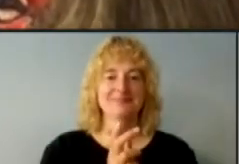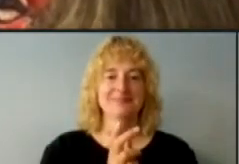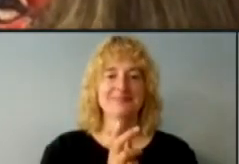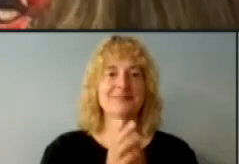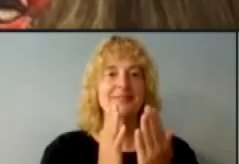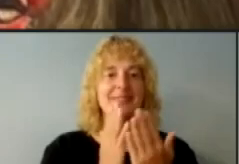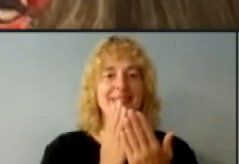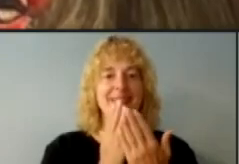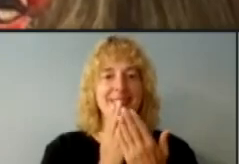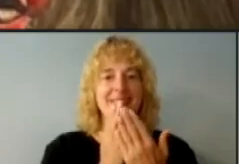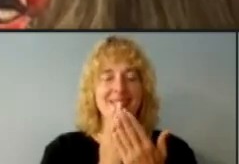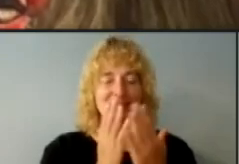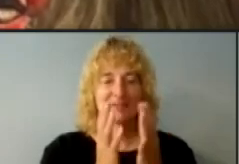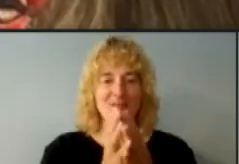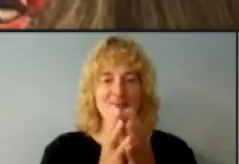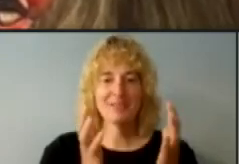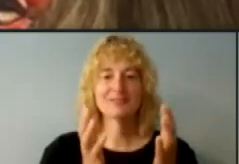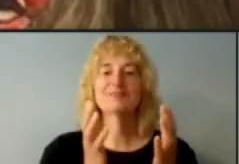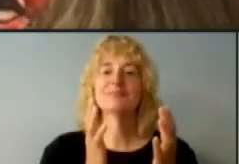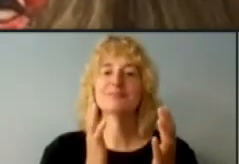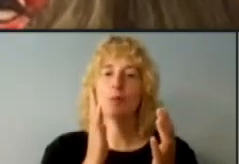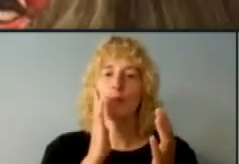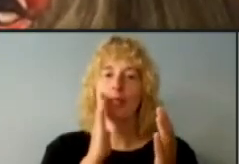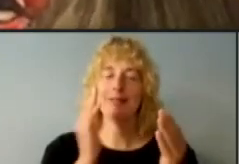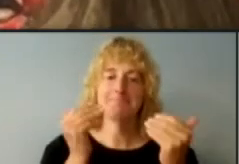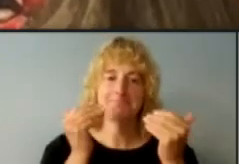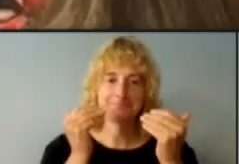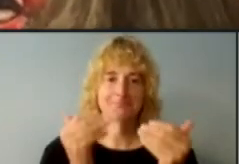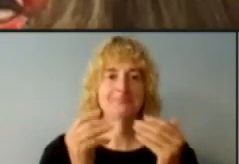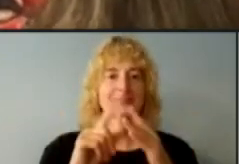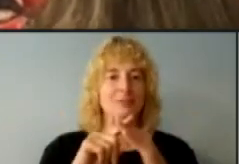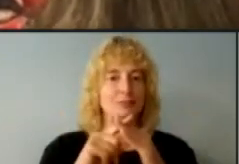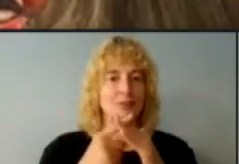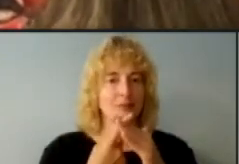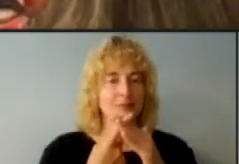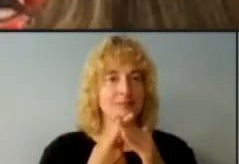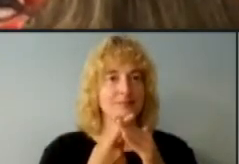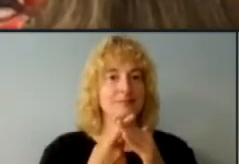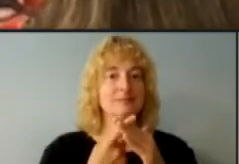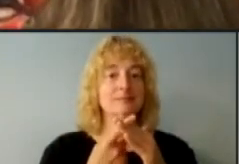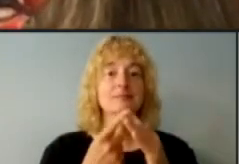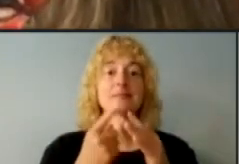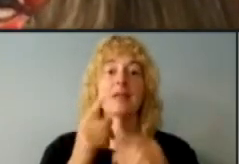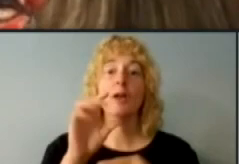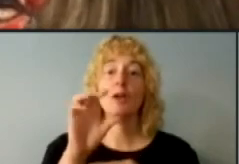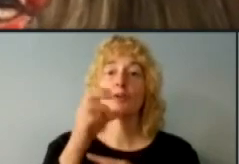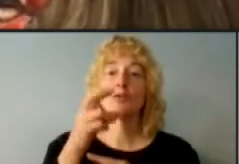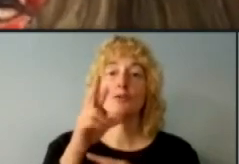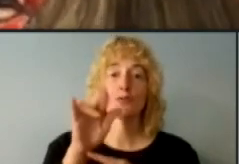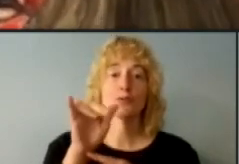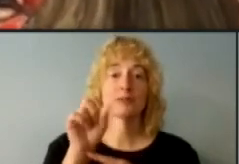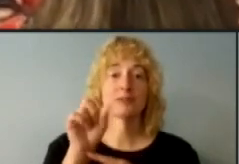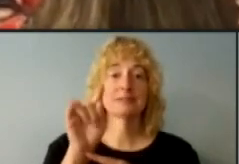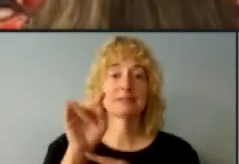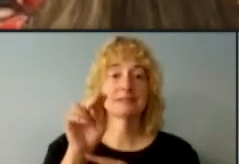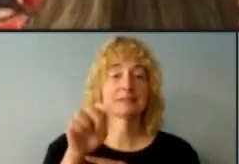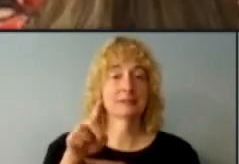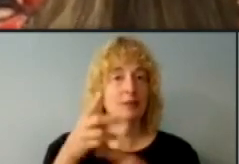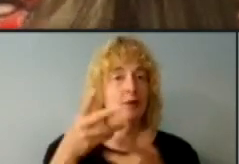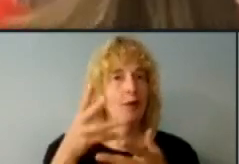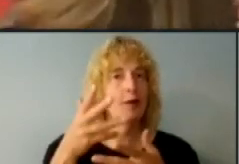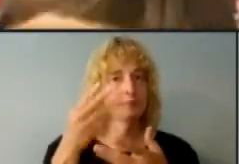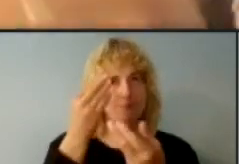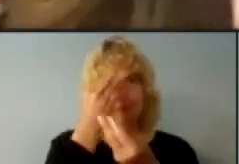Thank you so much. We're going to go ahead and get started. As Christine shared with you guys,